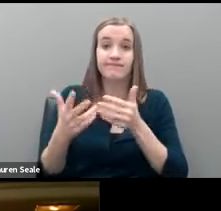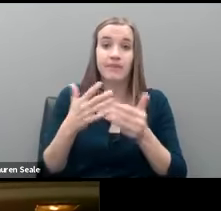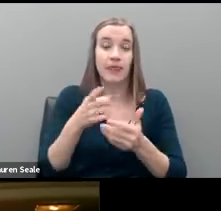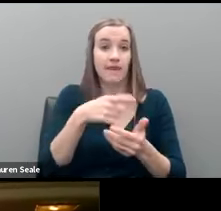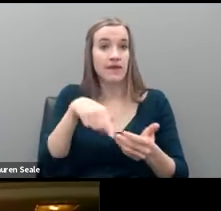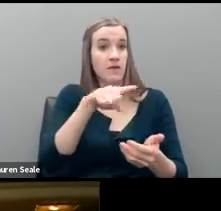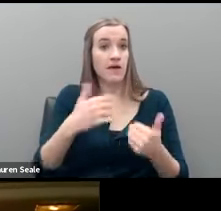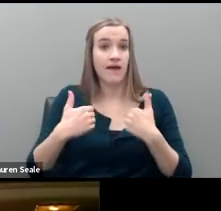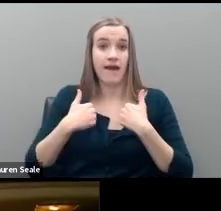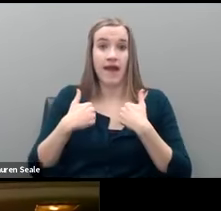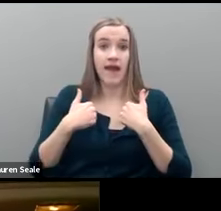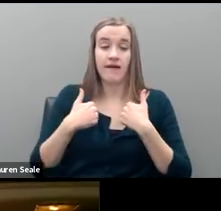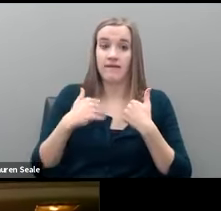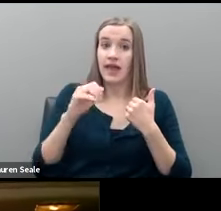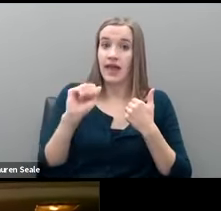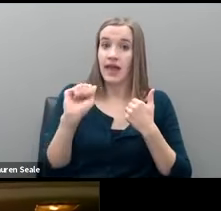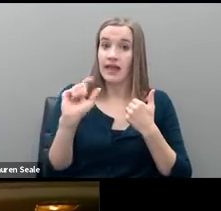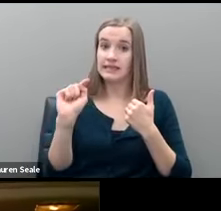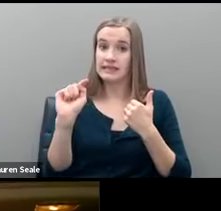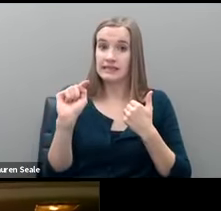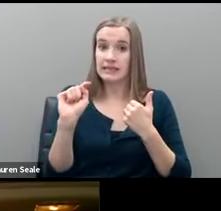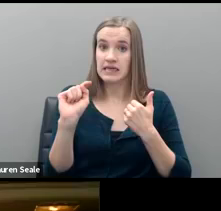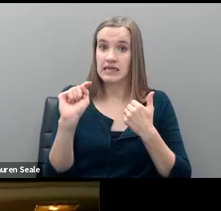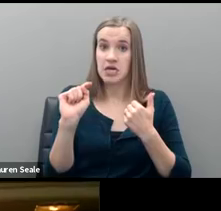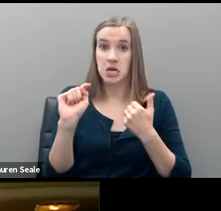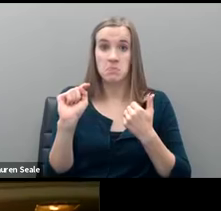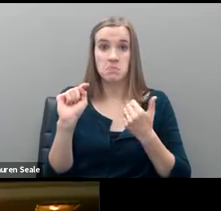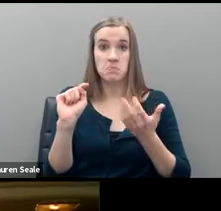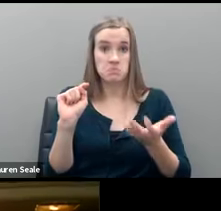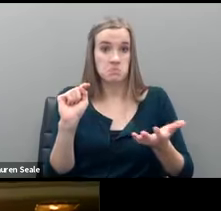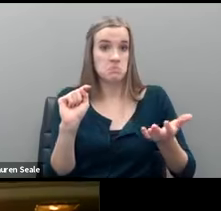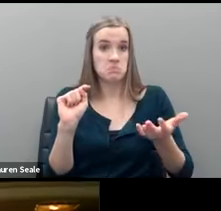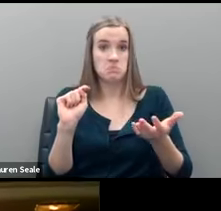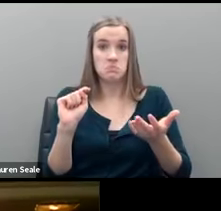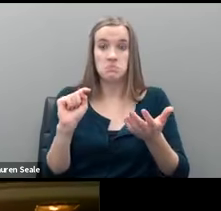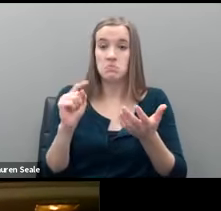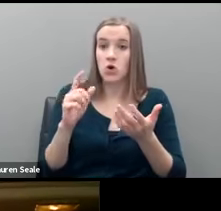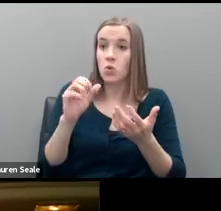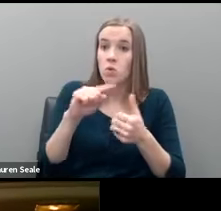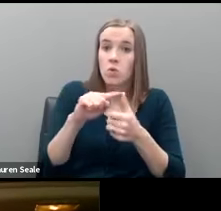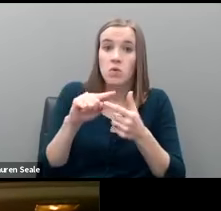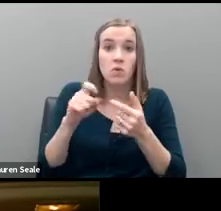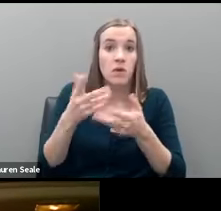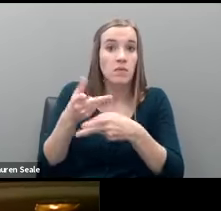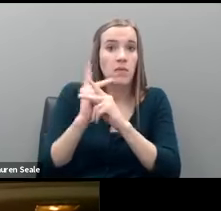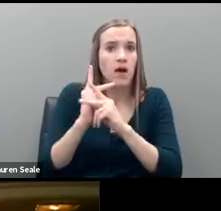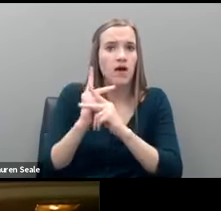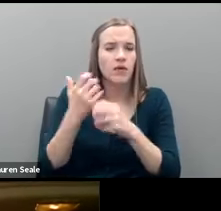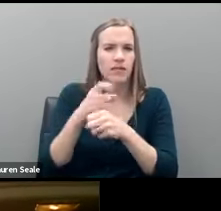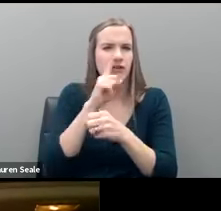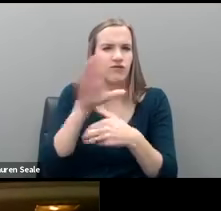can loan, we want to make sure it's a one-stop because it's also about emergency services. So